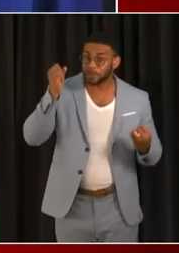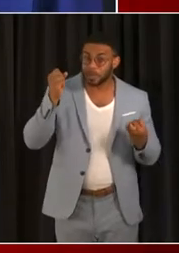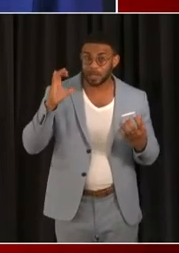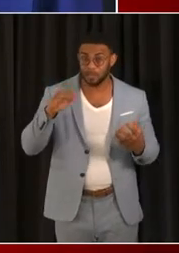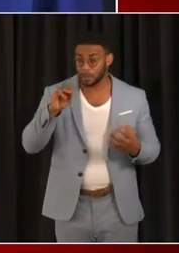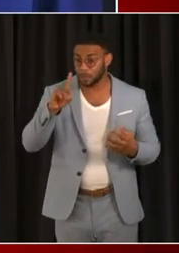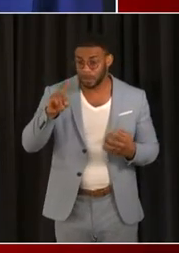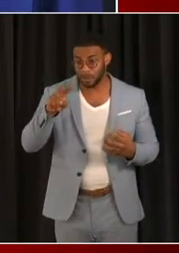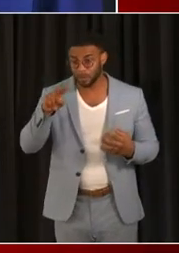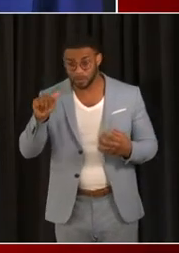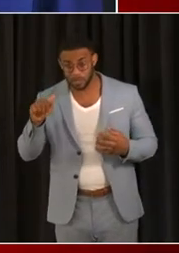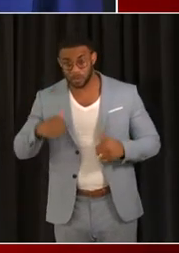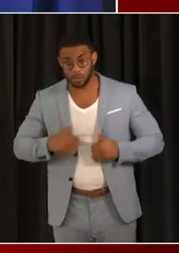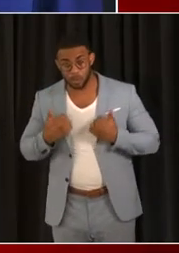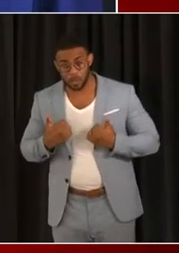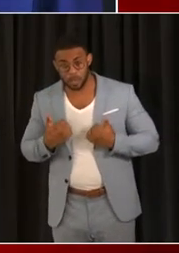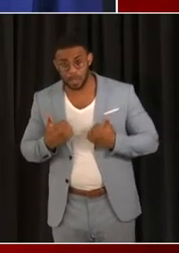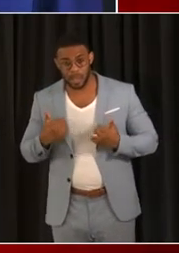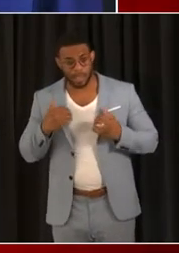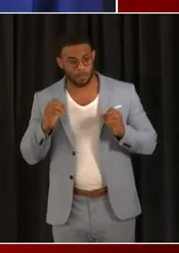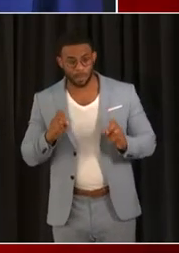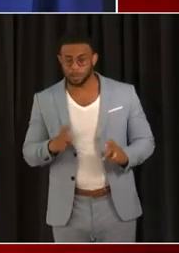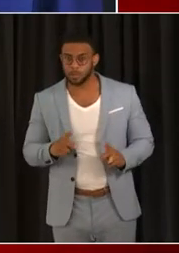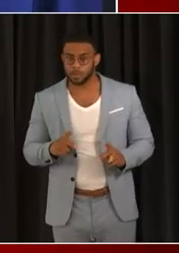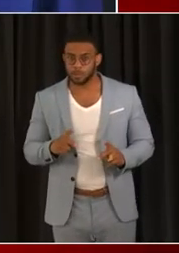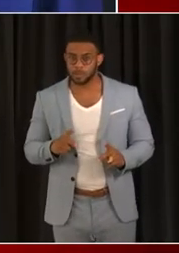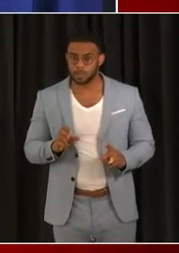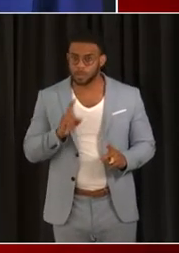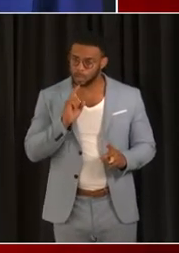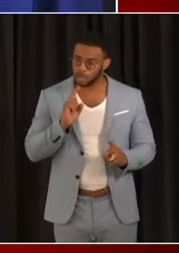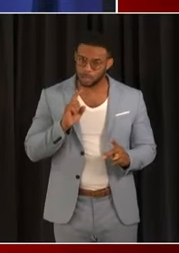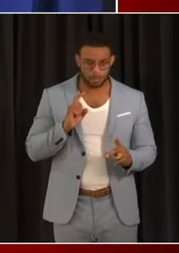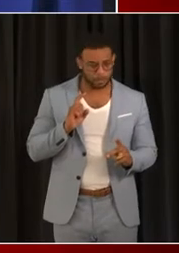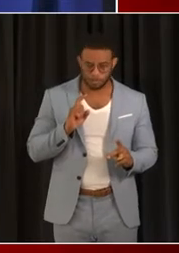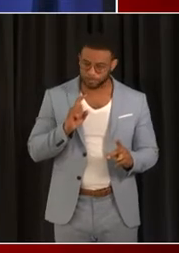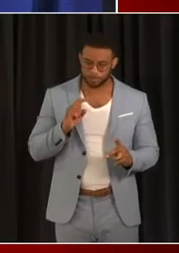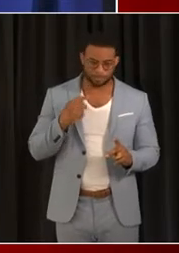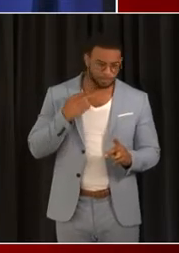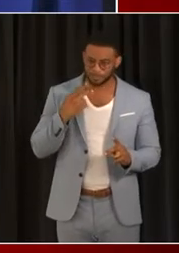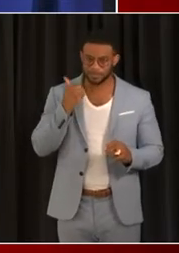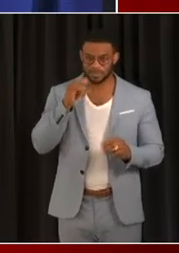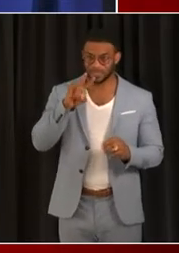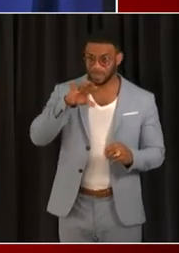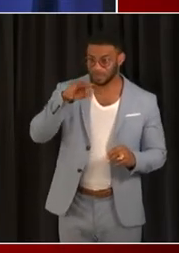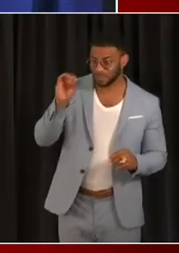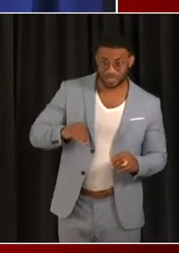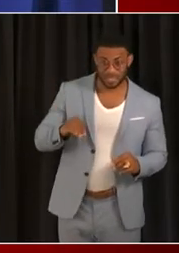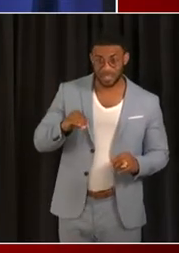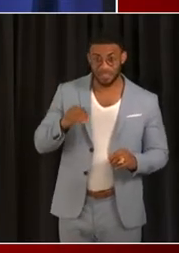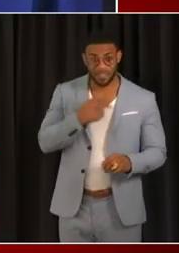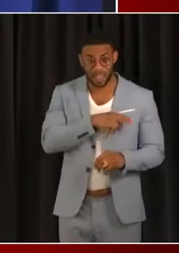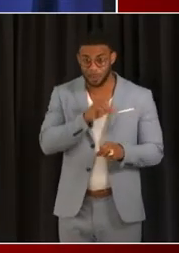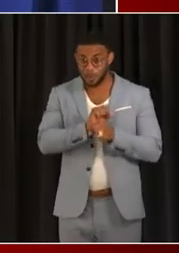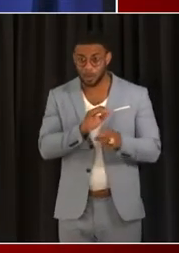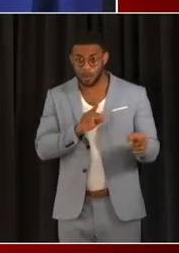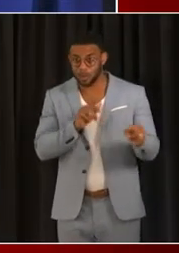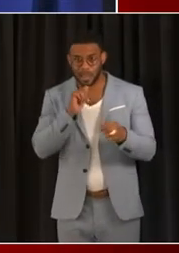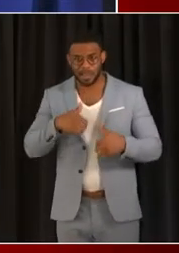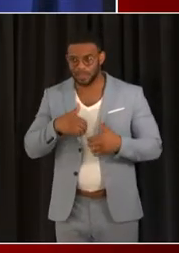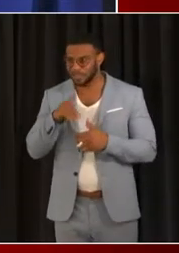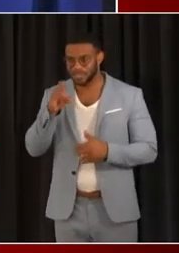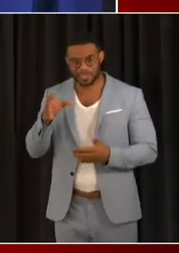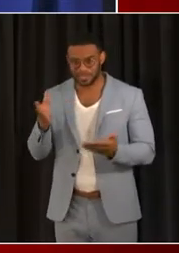many of our Maryland and Virginia residents have opportunities that are abound in the district. 75% of the hospital workers